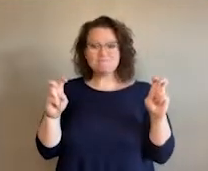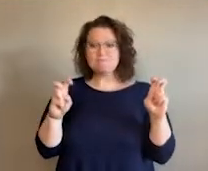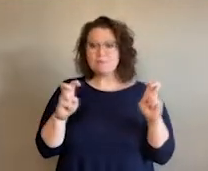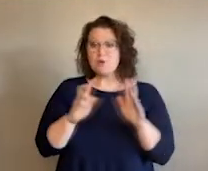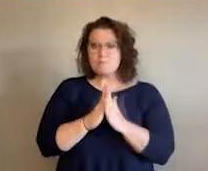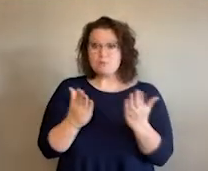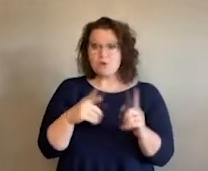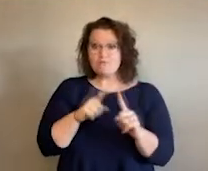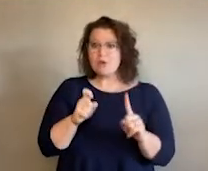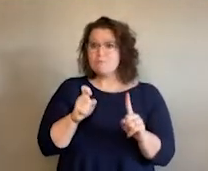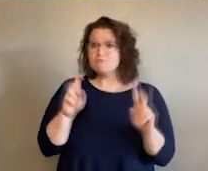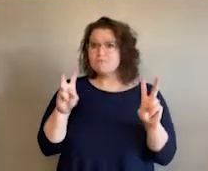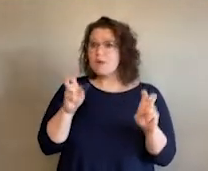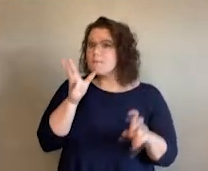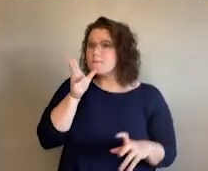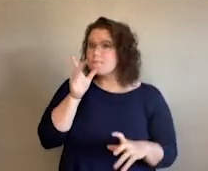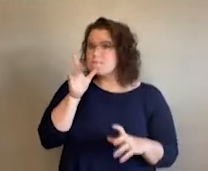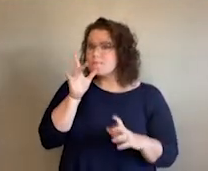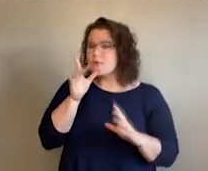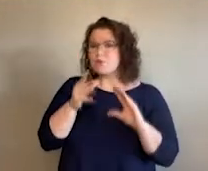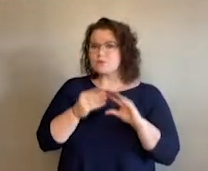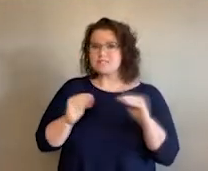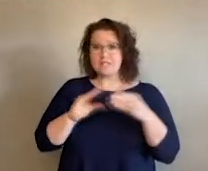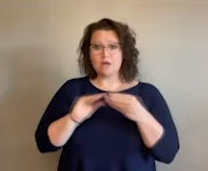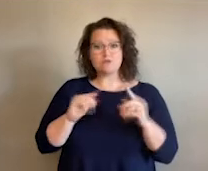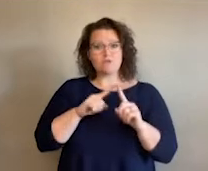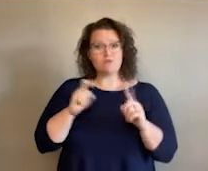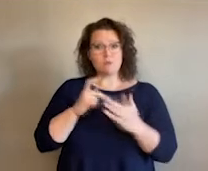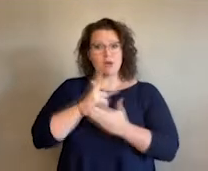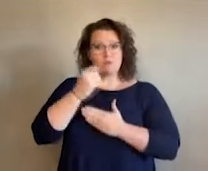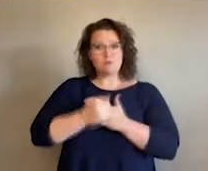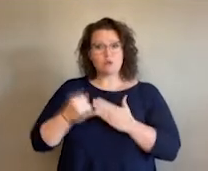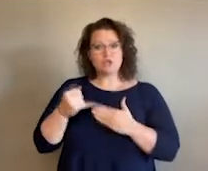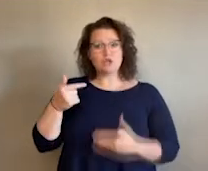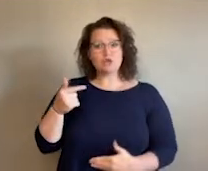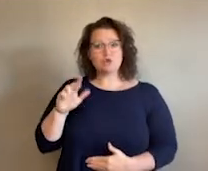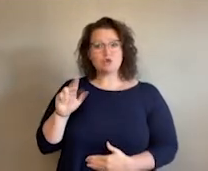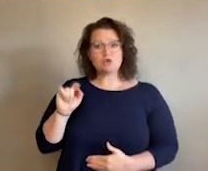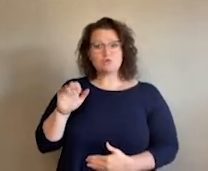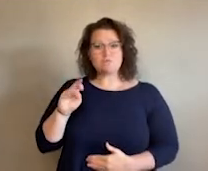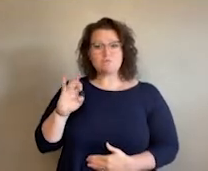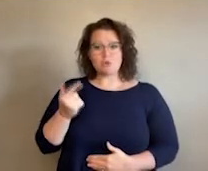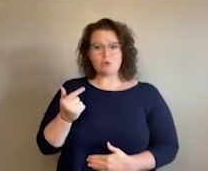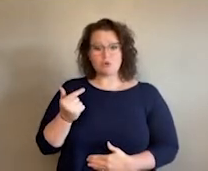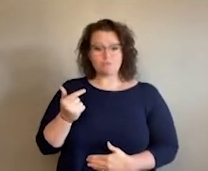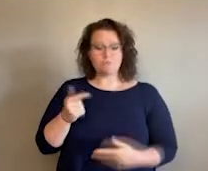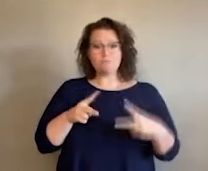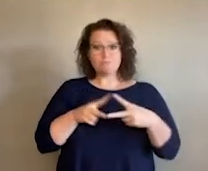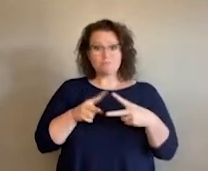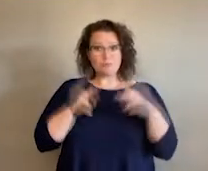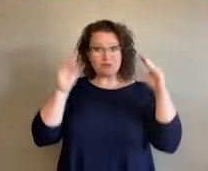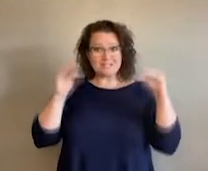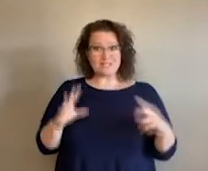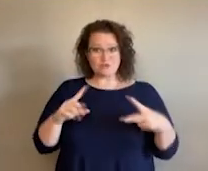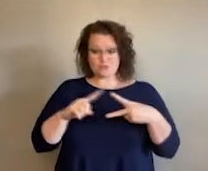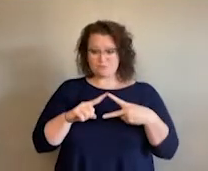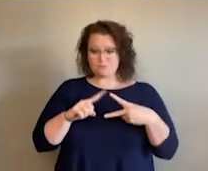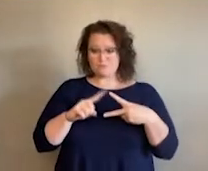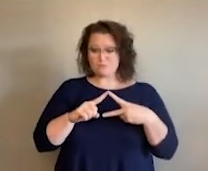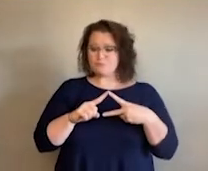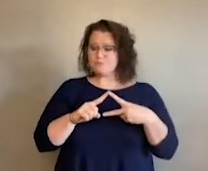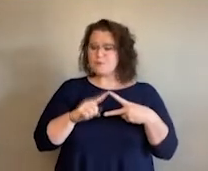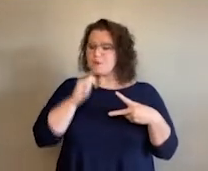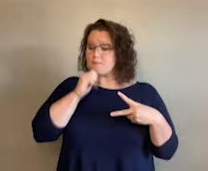from Mother's Tales from Project Gutenberg. And we've got two amazing teachers, Gabrielle Lamb, who is our